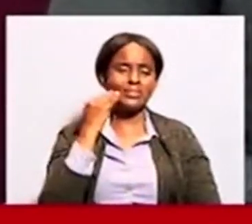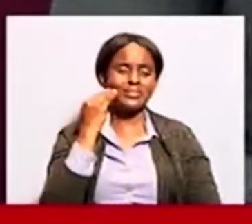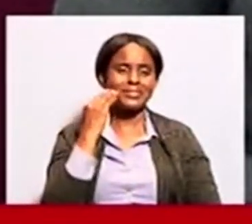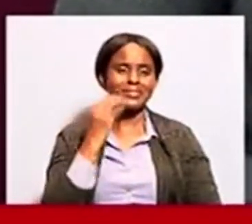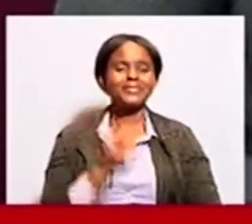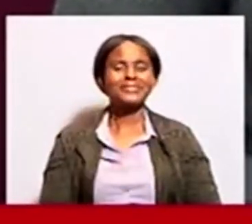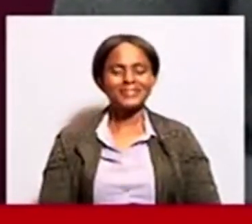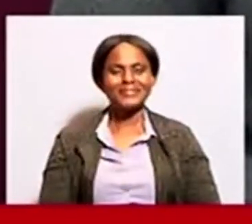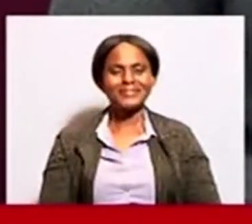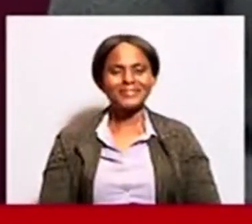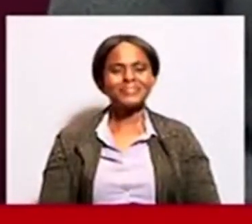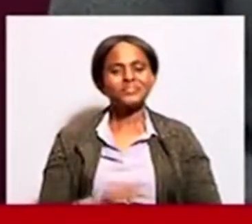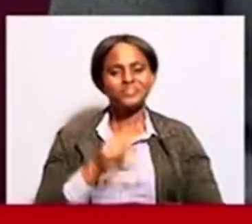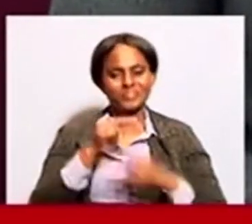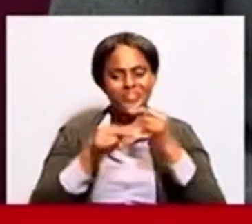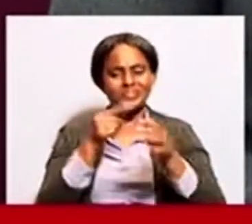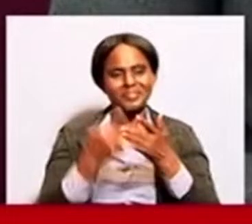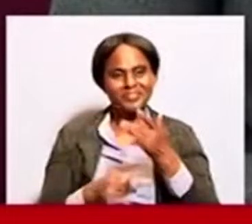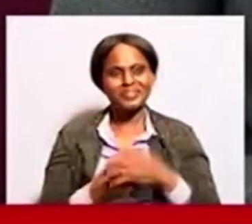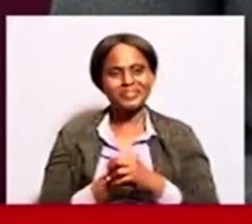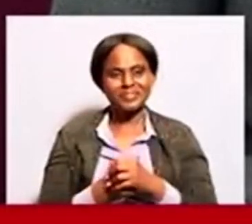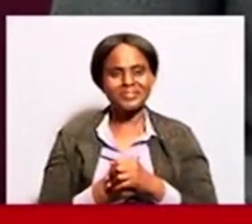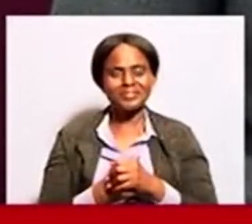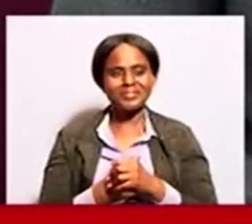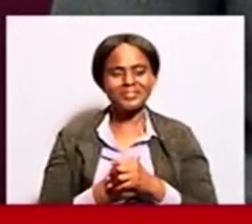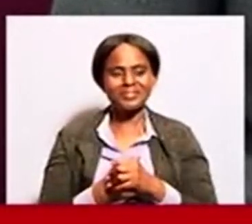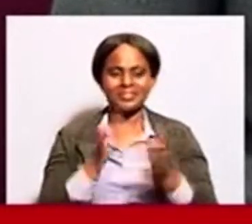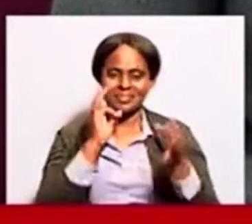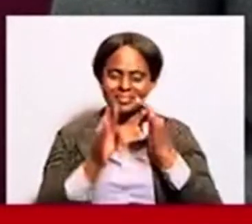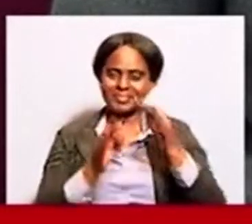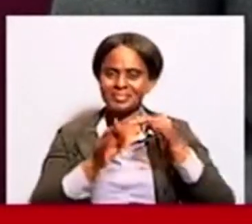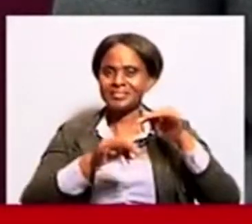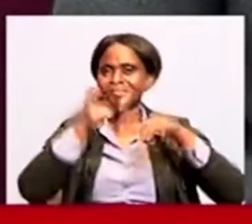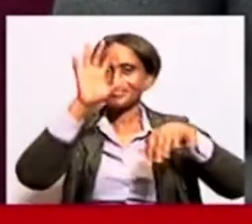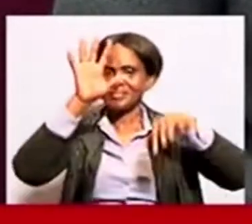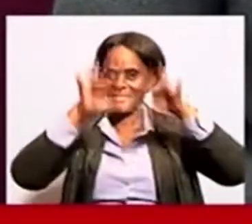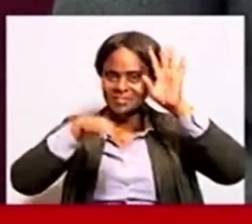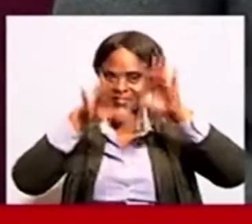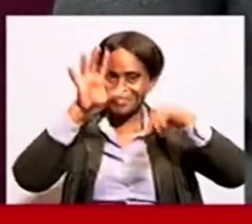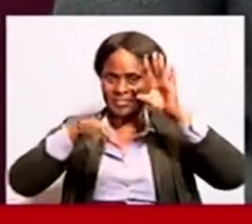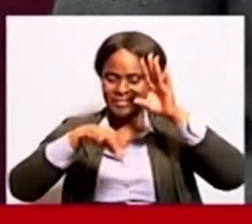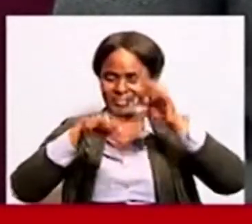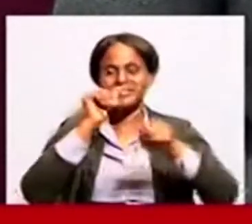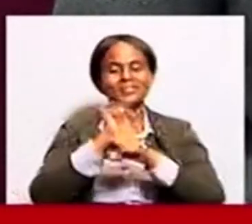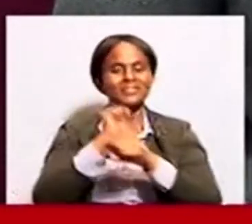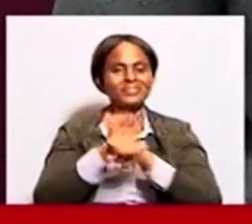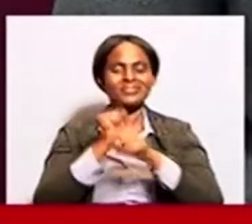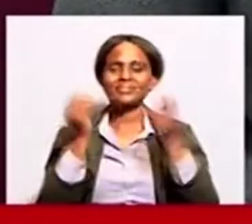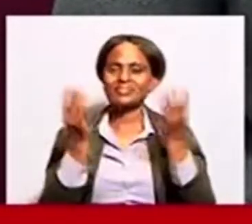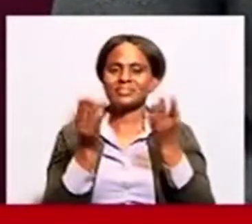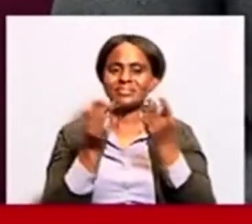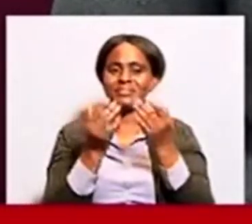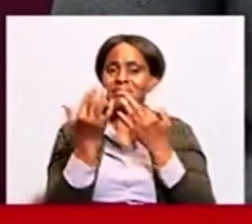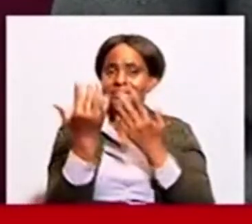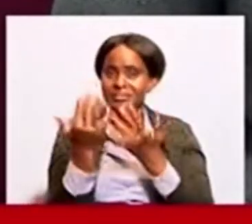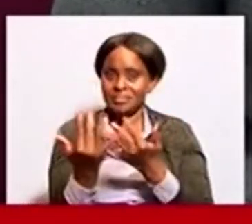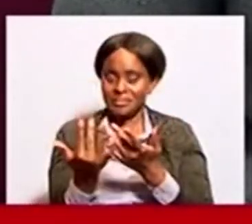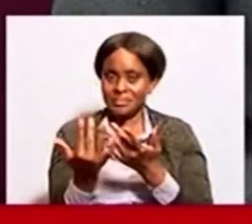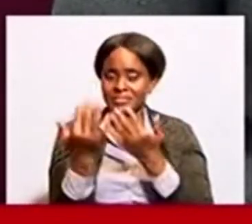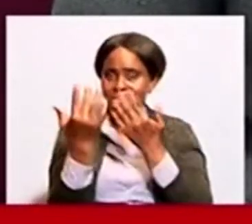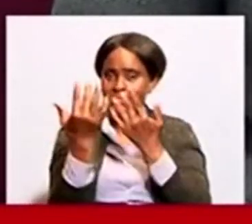Chair, what I meant actually is if it's raining, you are not working because you have to wait